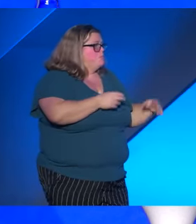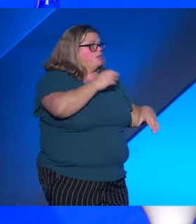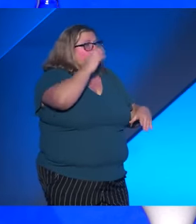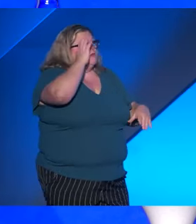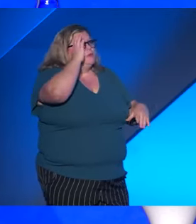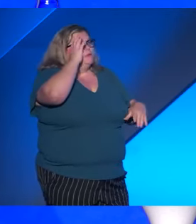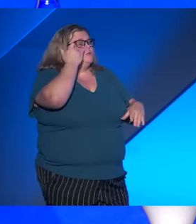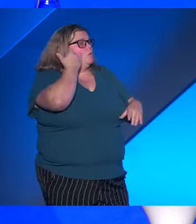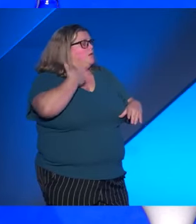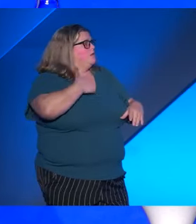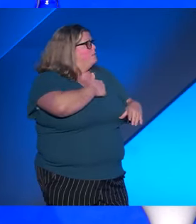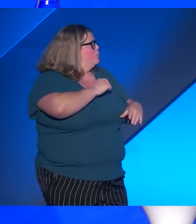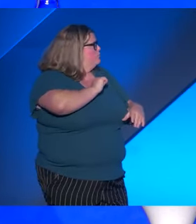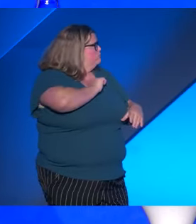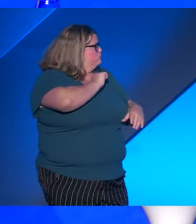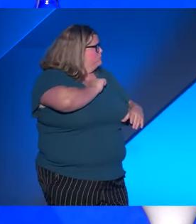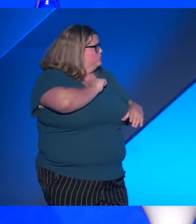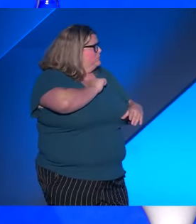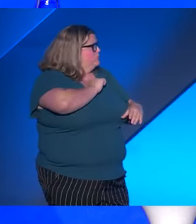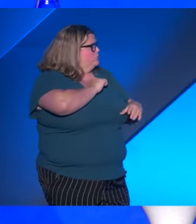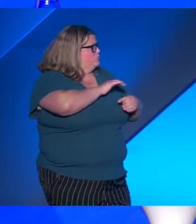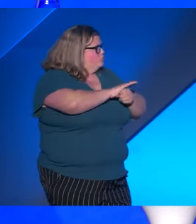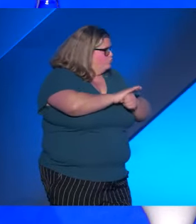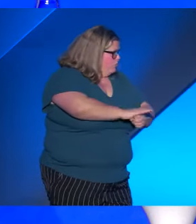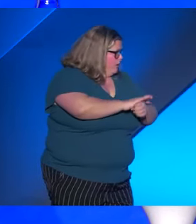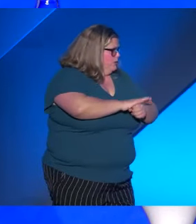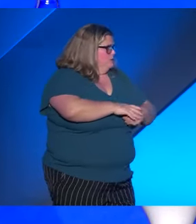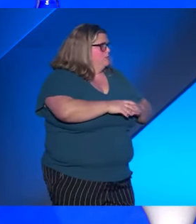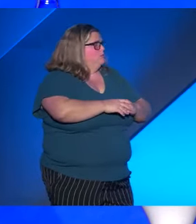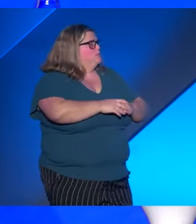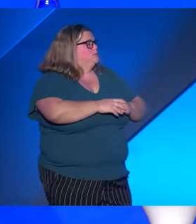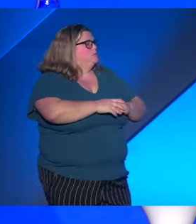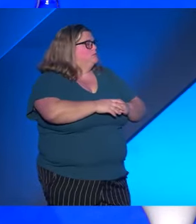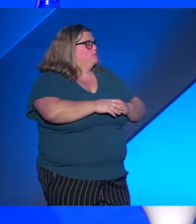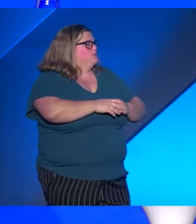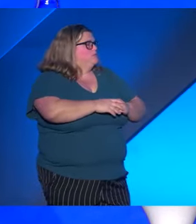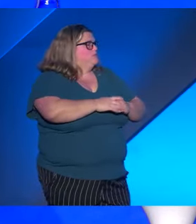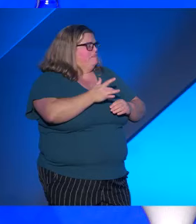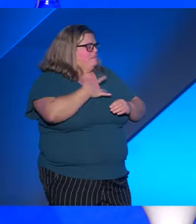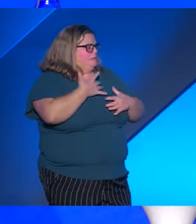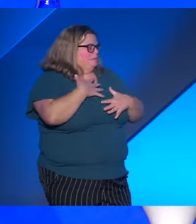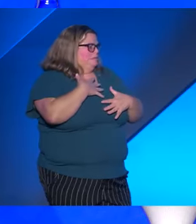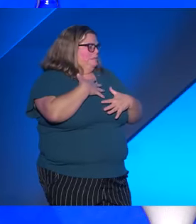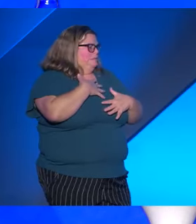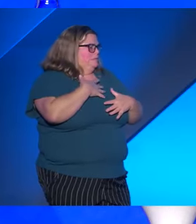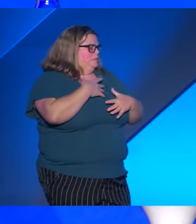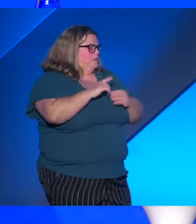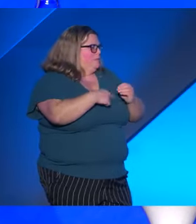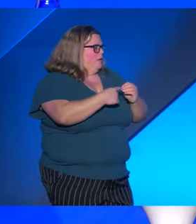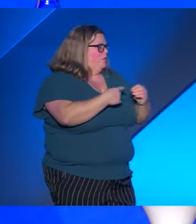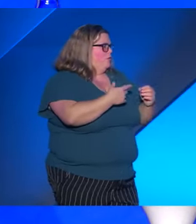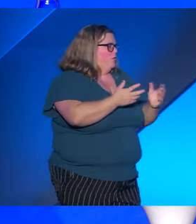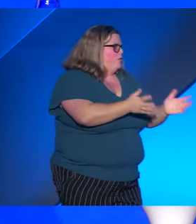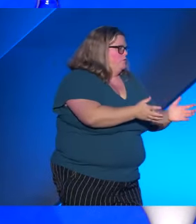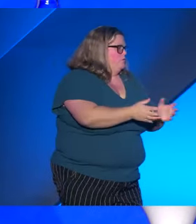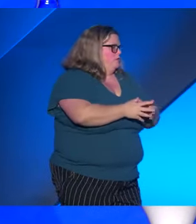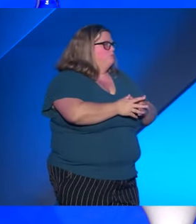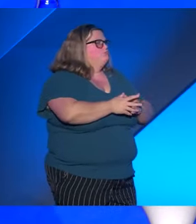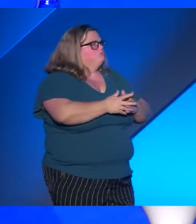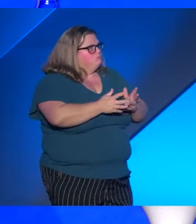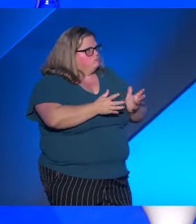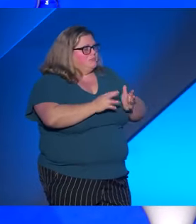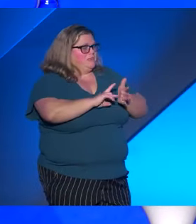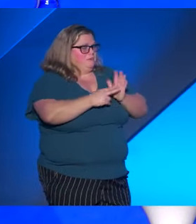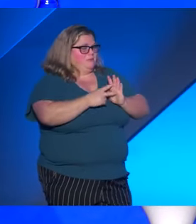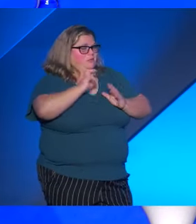ourselves stressed, if we find ourselves fearful of having a difficult conversation, then our